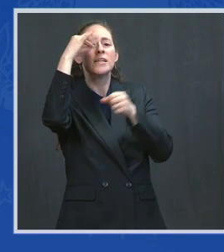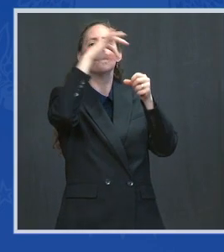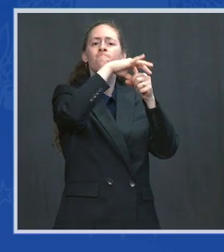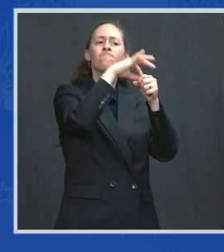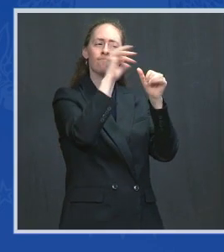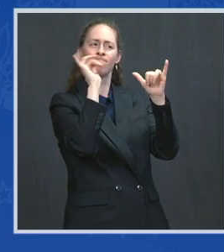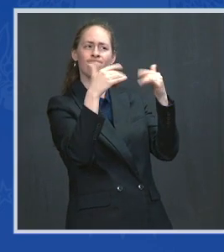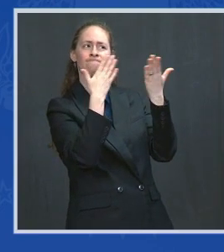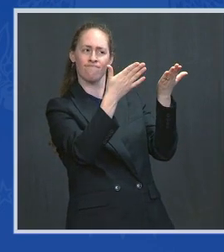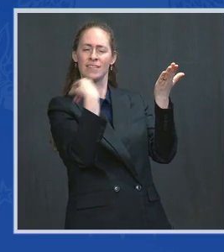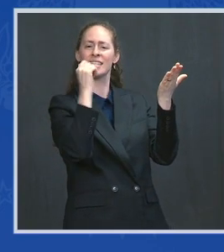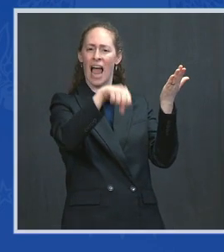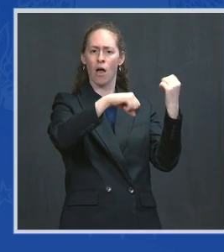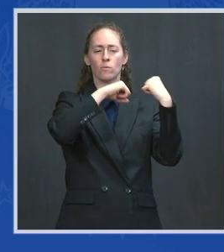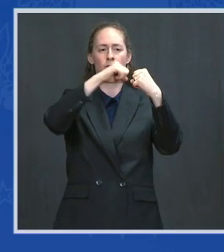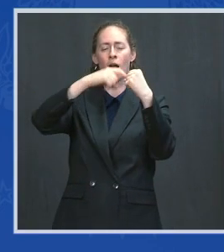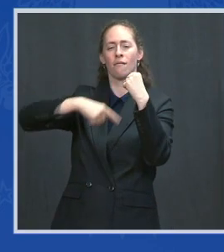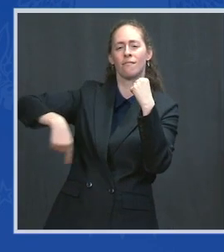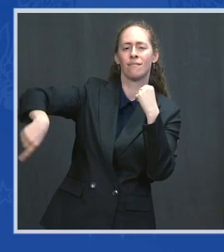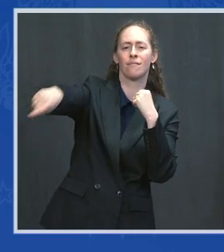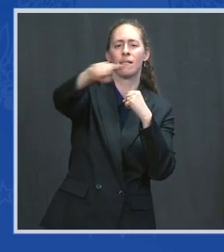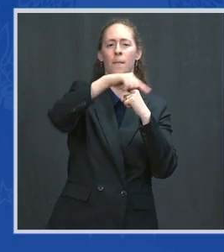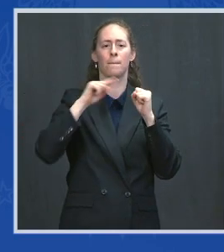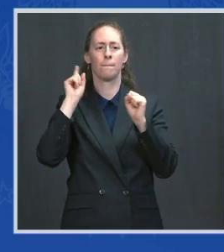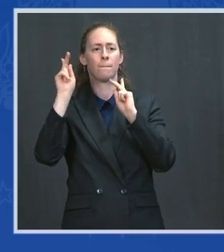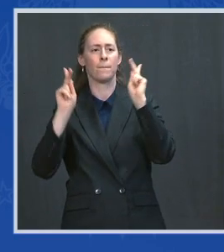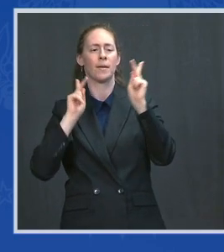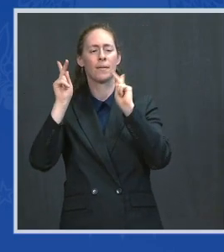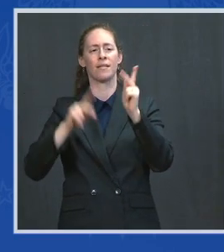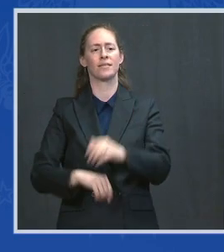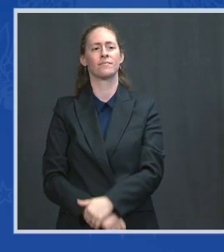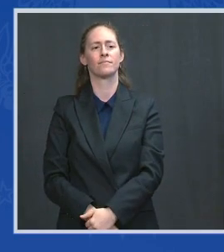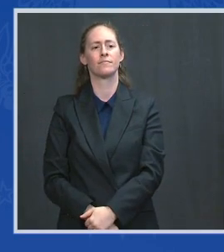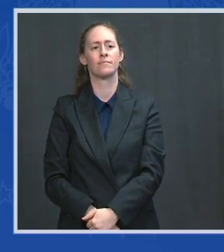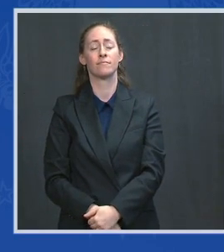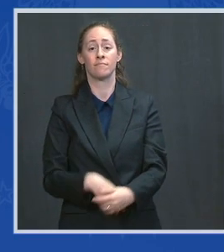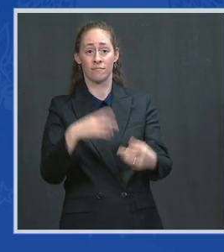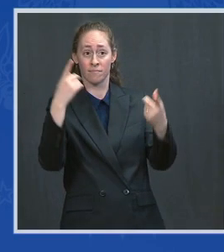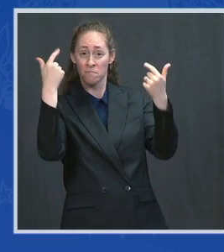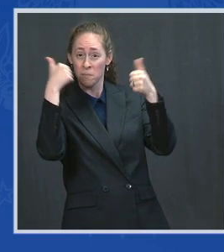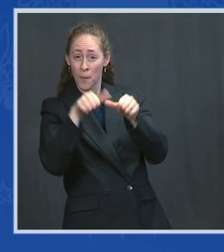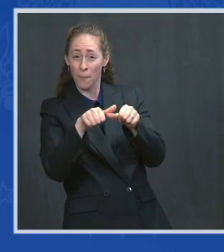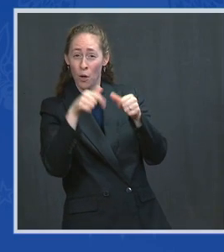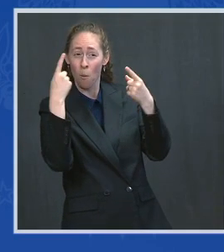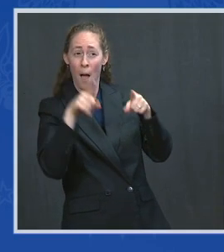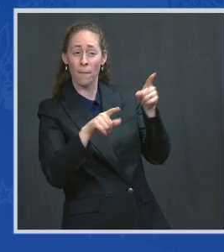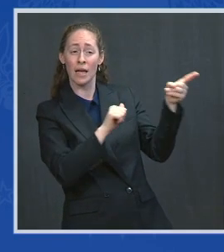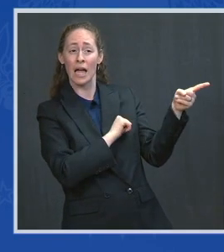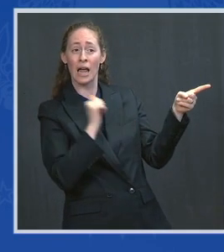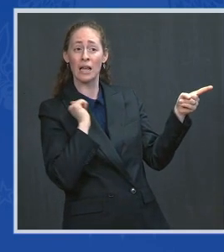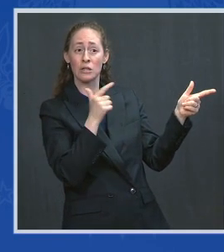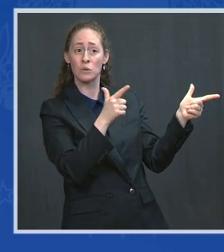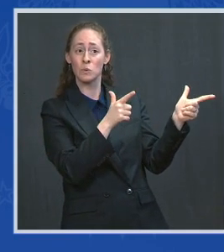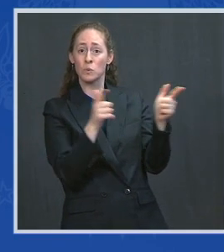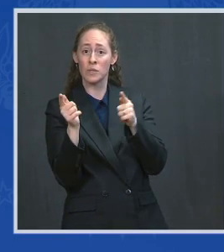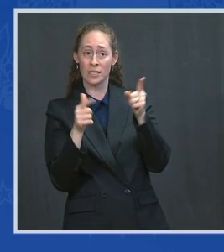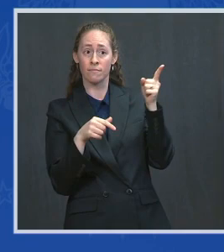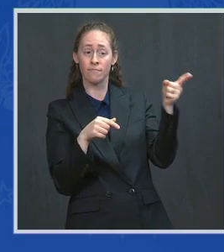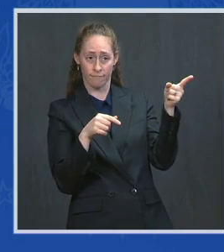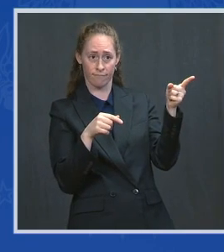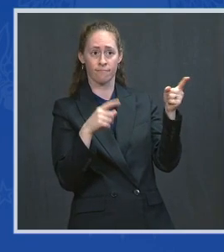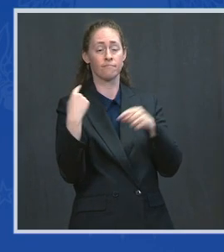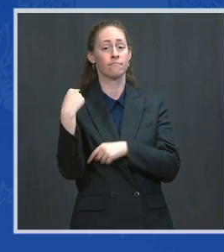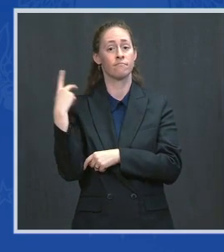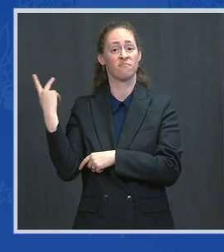in Atlanta area, the Vice President Harris and I, we went down to Atlanta to meet with Asian Americans and the